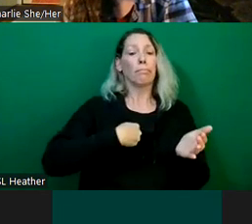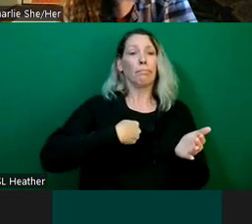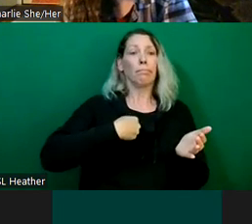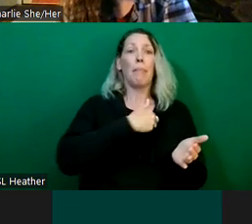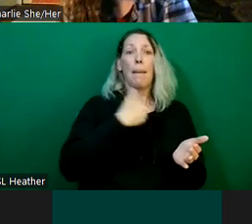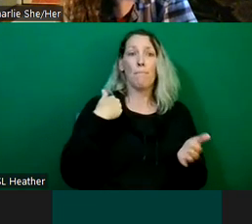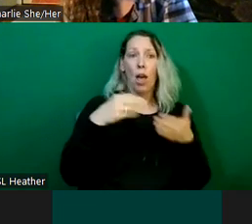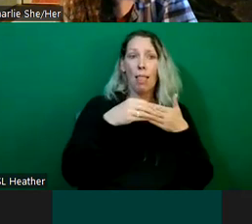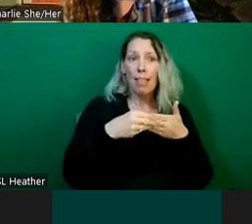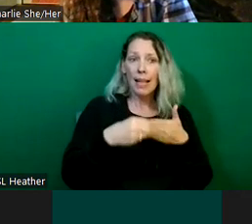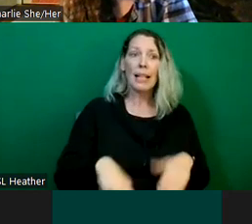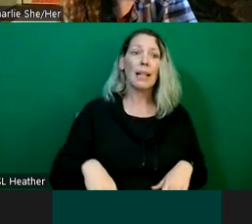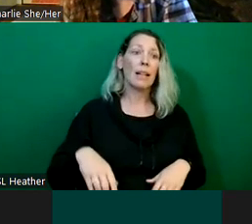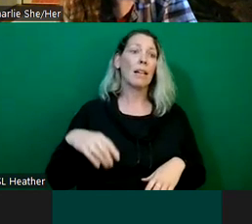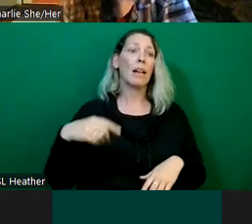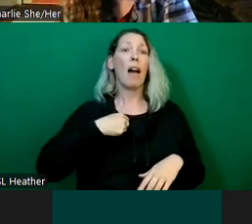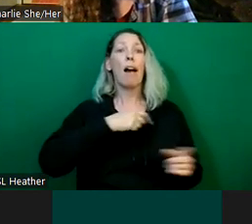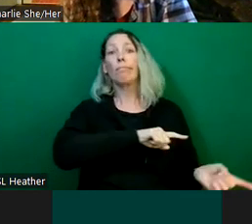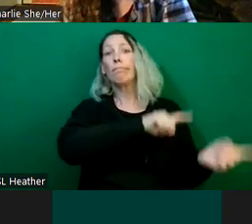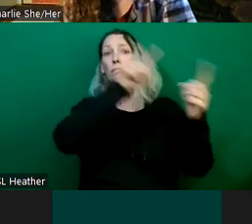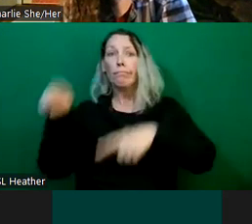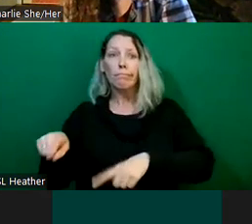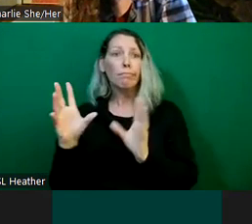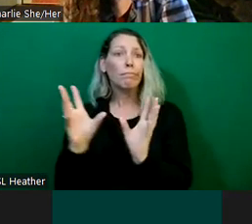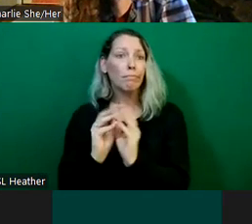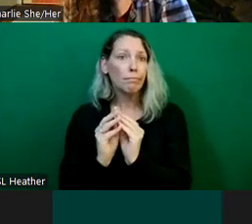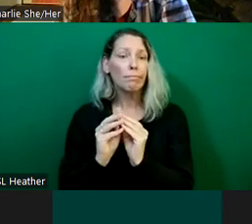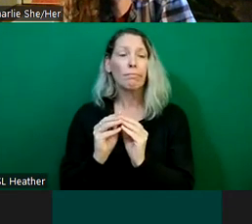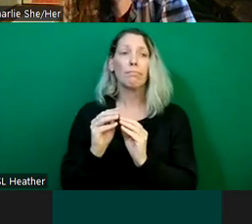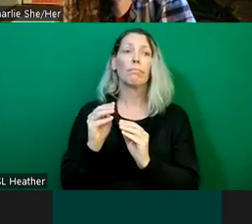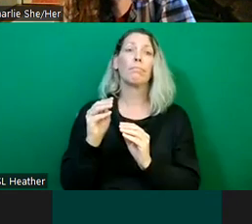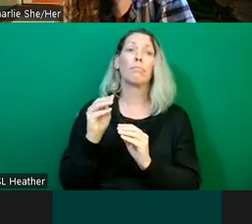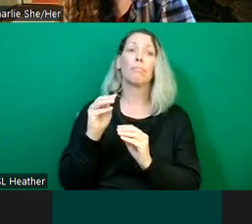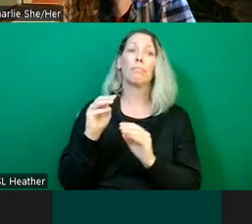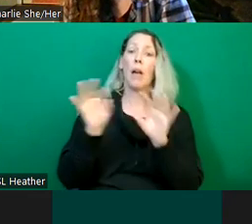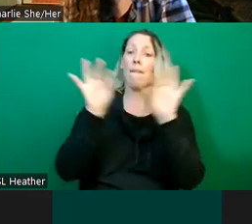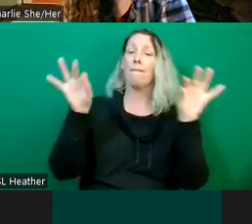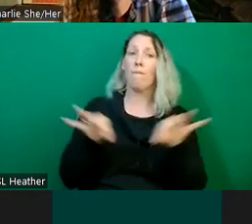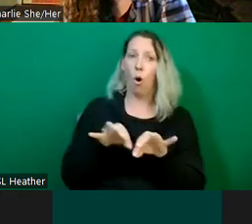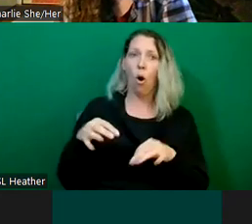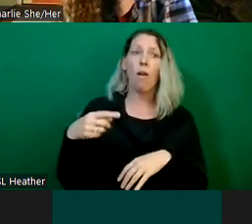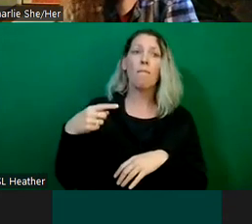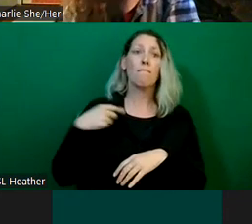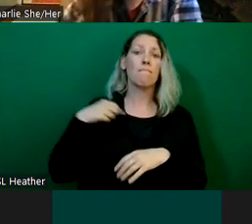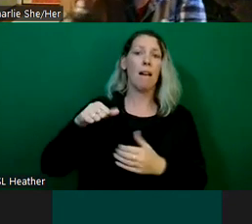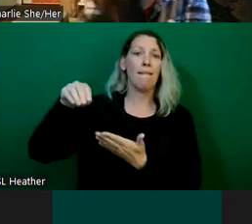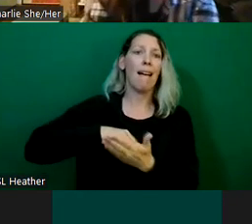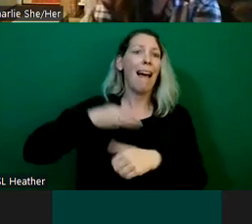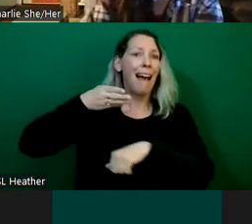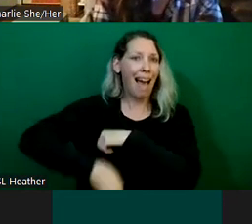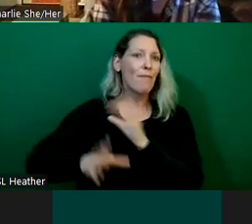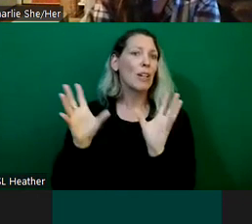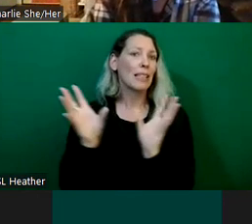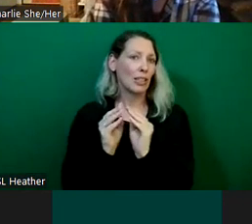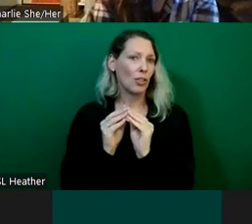at Apano and I go to the session, that the form is then available for me to fill out after the session,